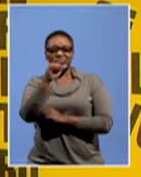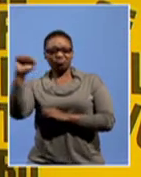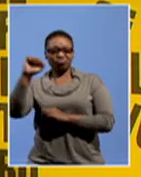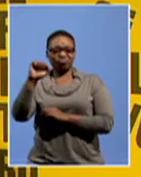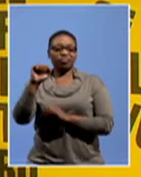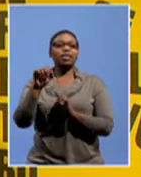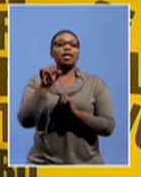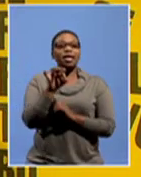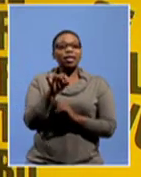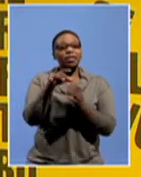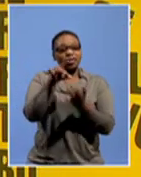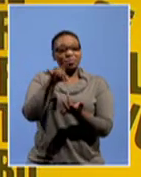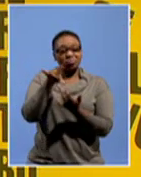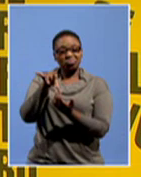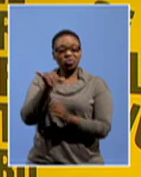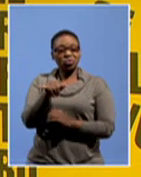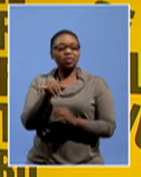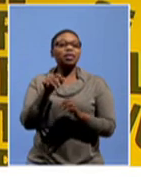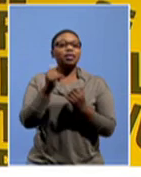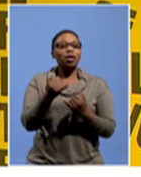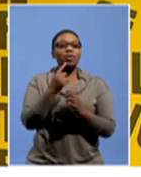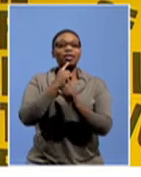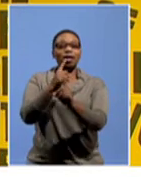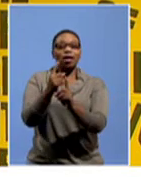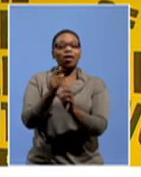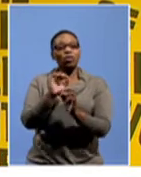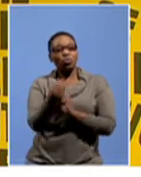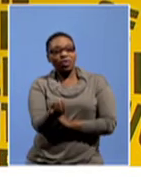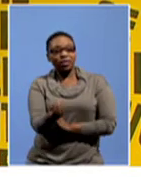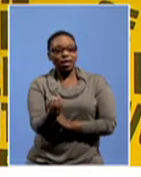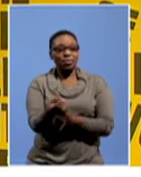no, you can send us a WhatsApp video to